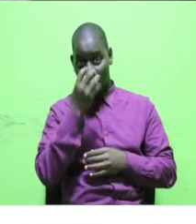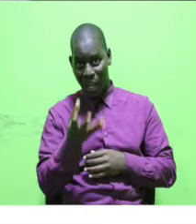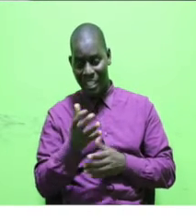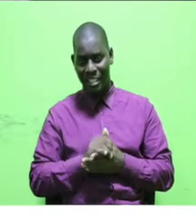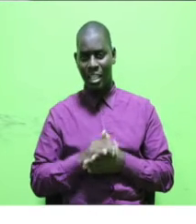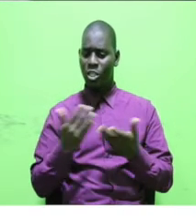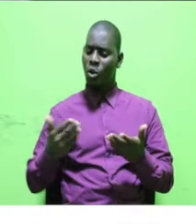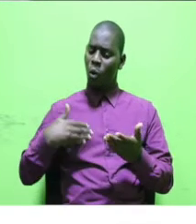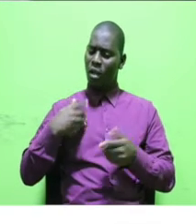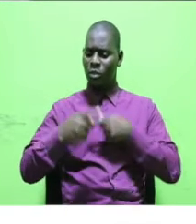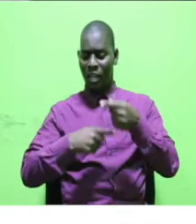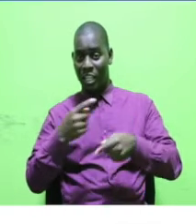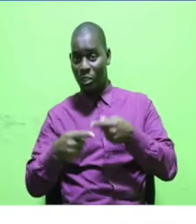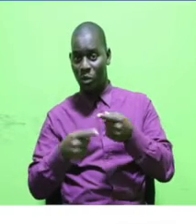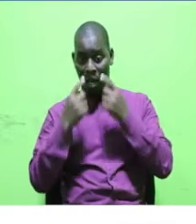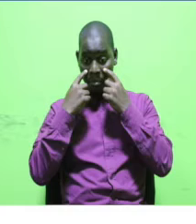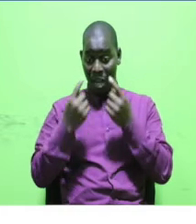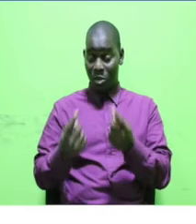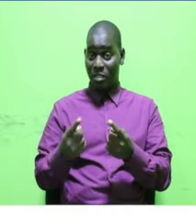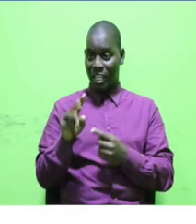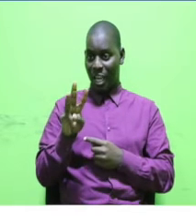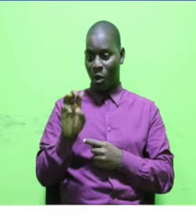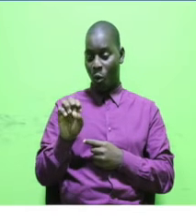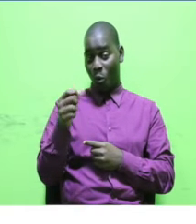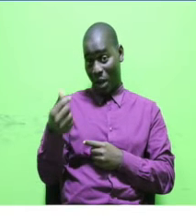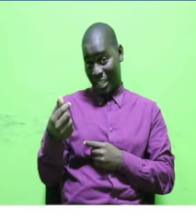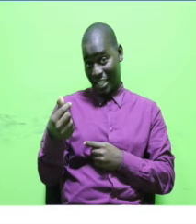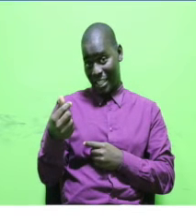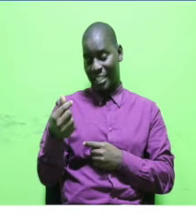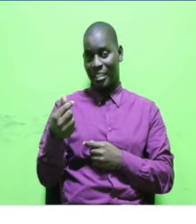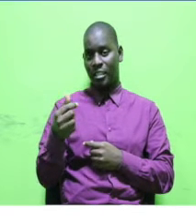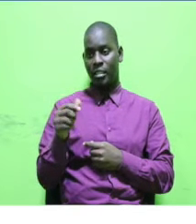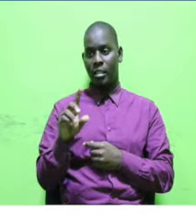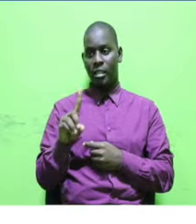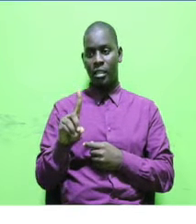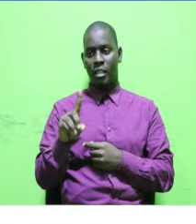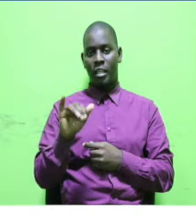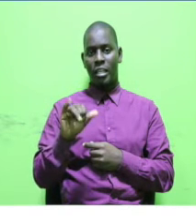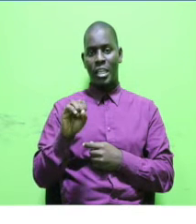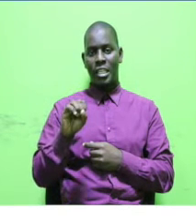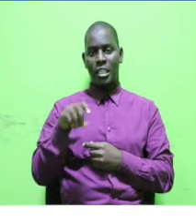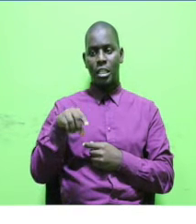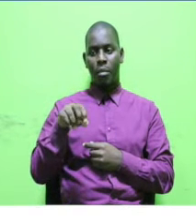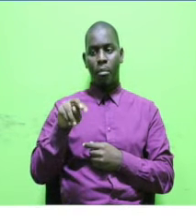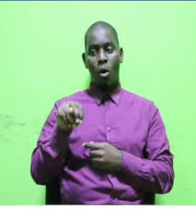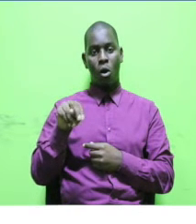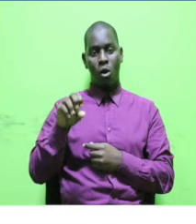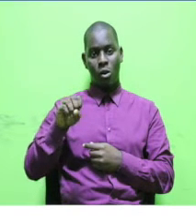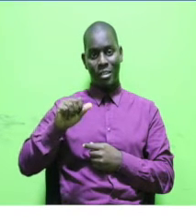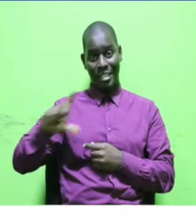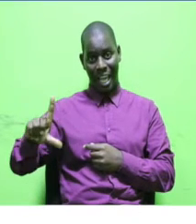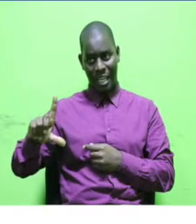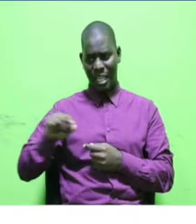now continue with our lesson by looking at waste disposal. Waste disposal involves